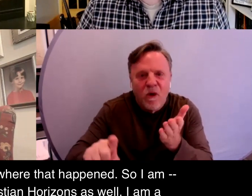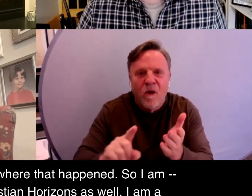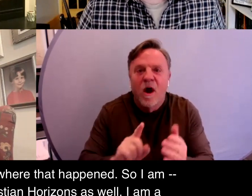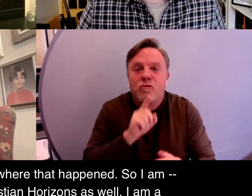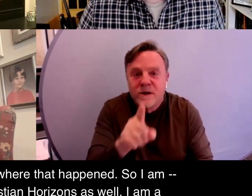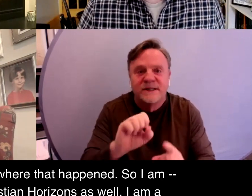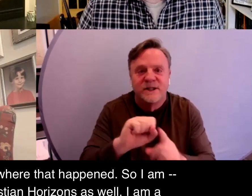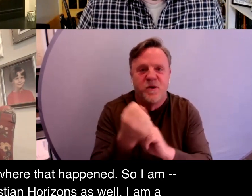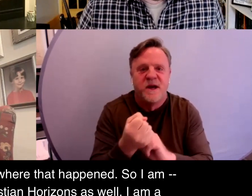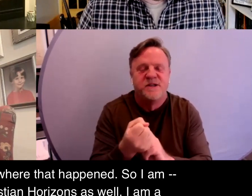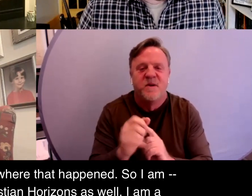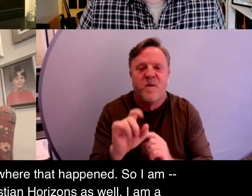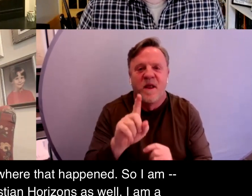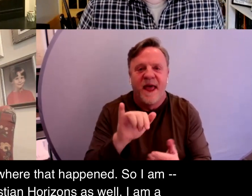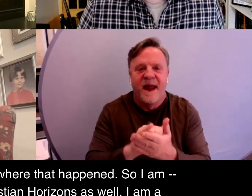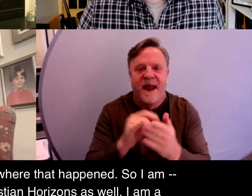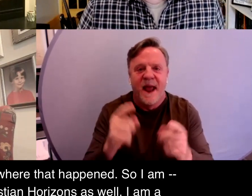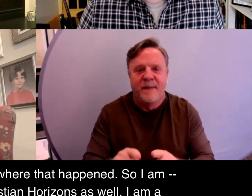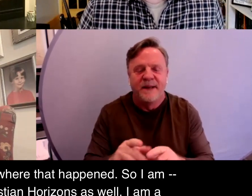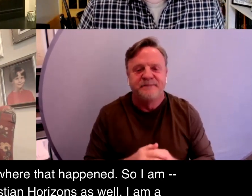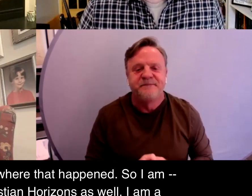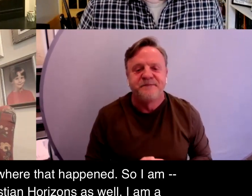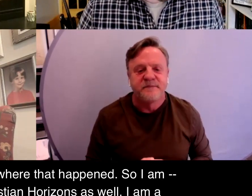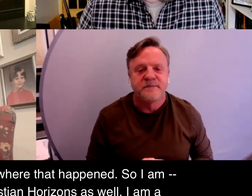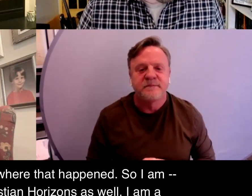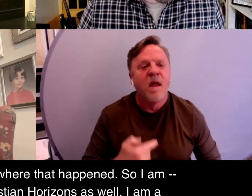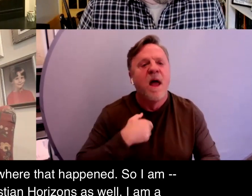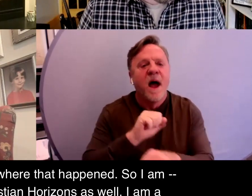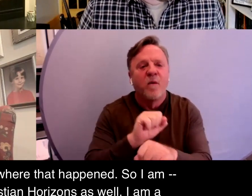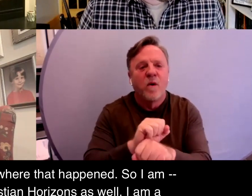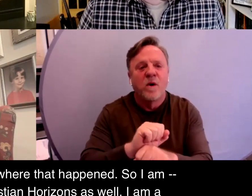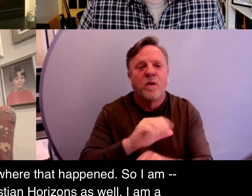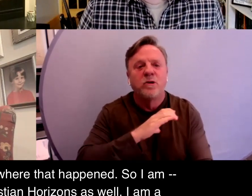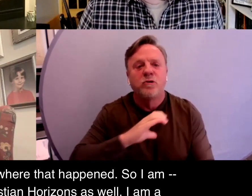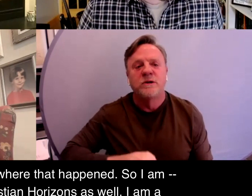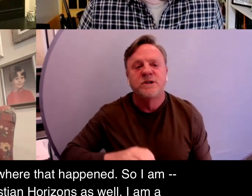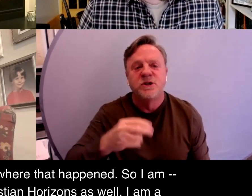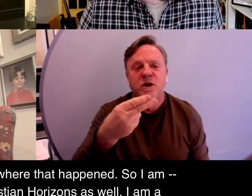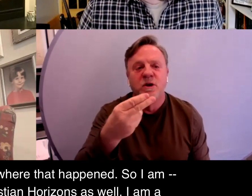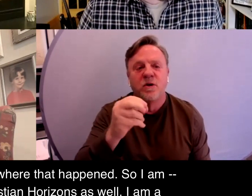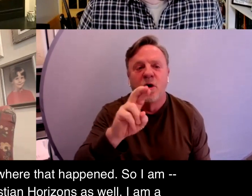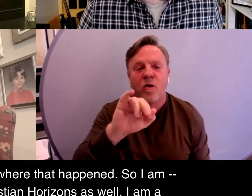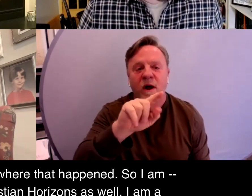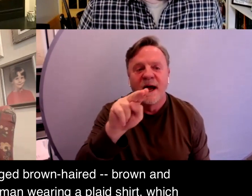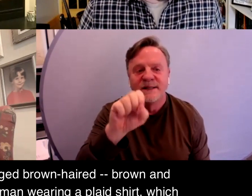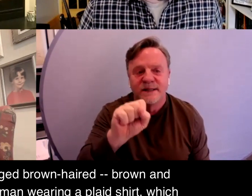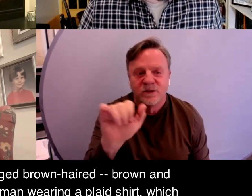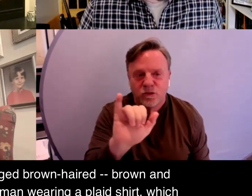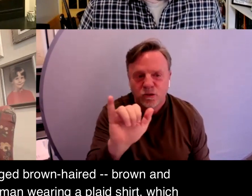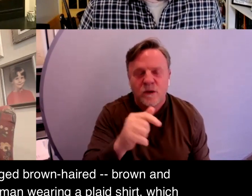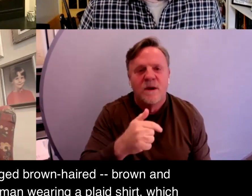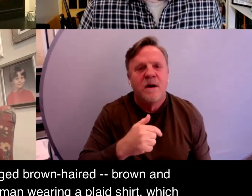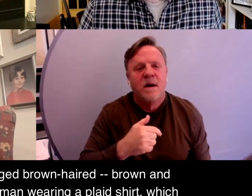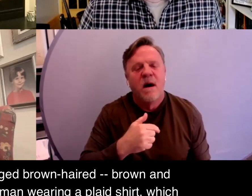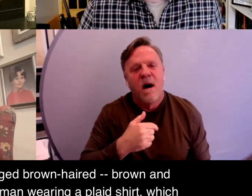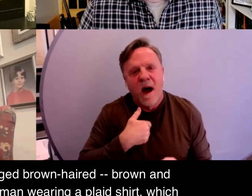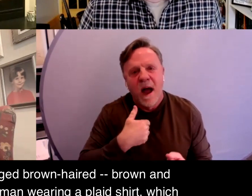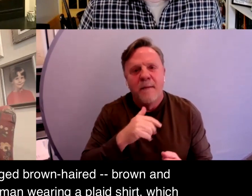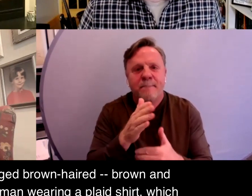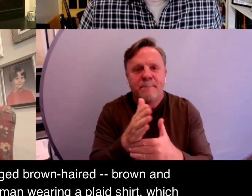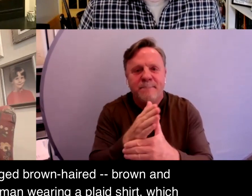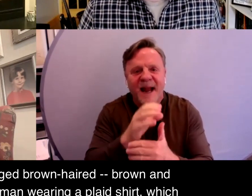happened. So I work with Christian Horizons as well. I am a officially